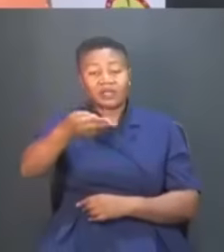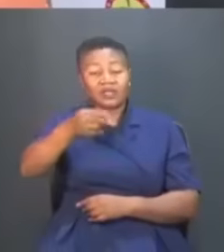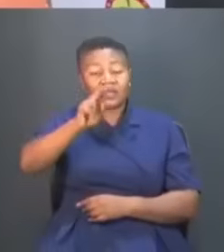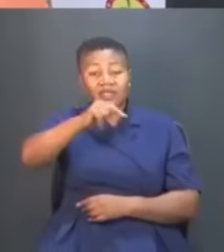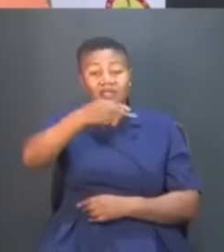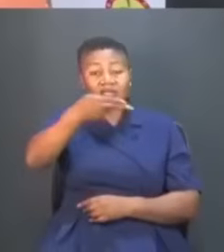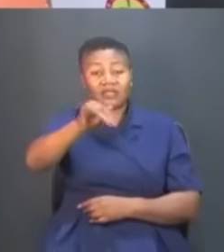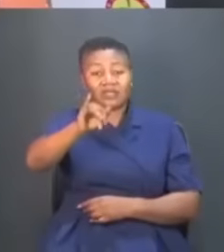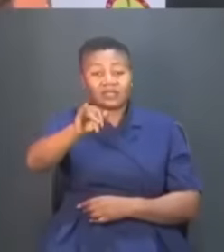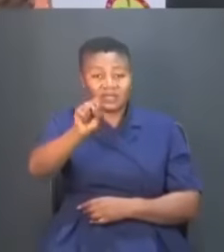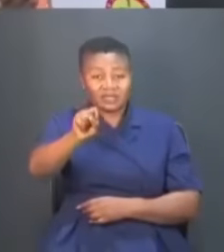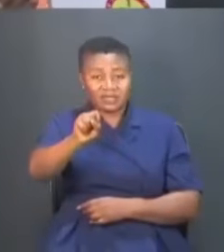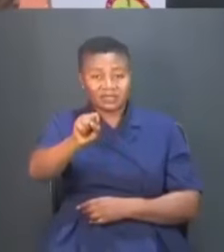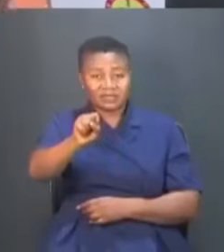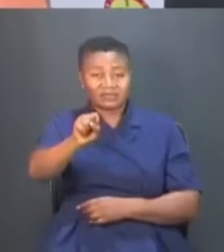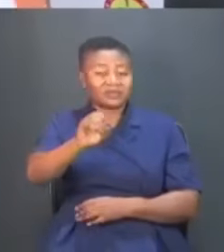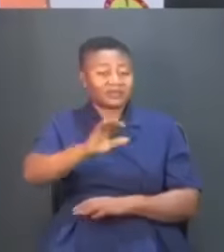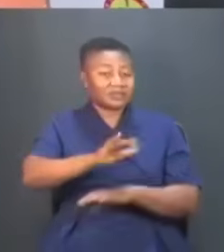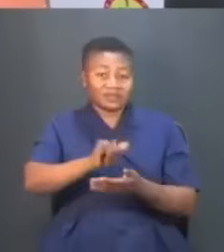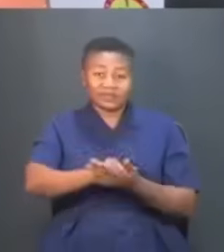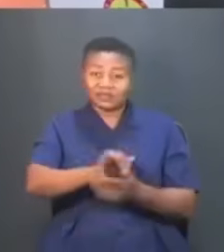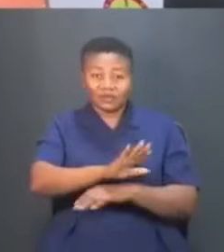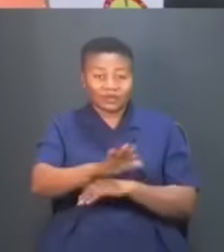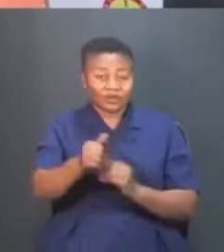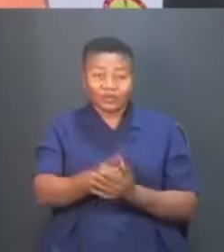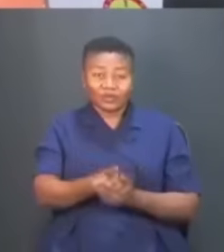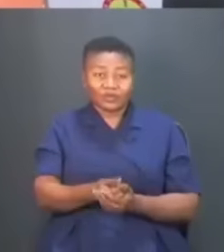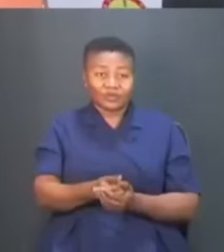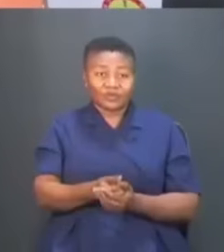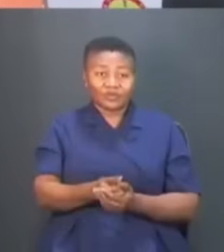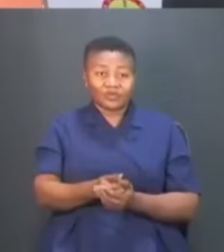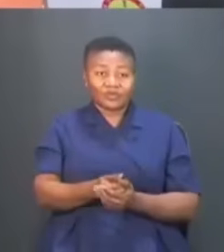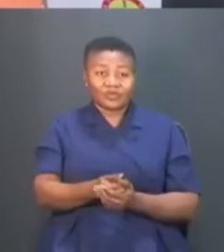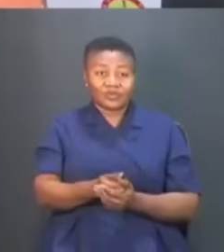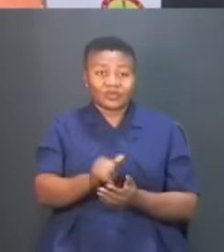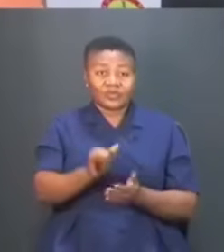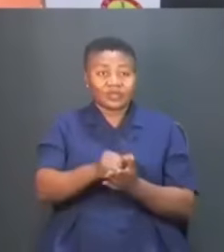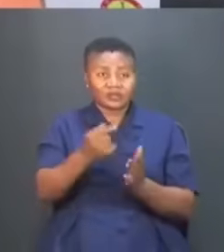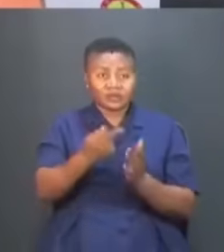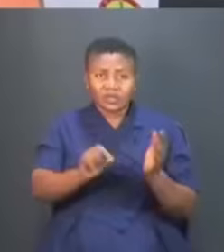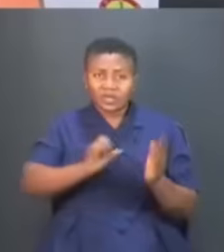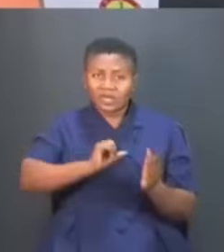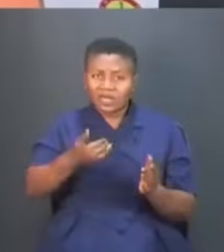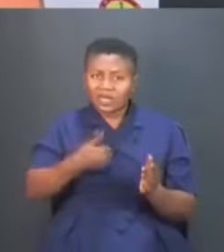Insurance Scheme. That's the instruction that I have received.